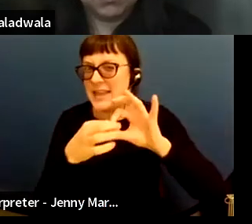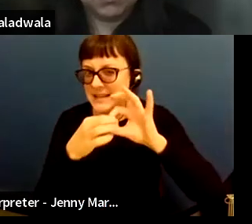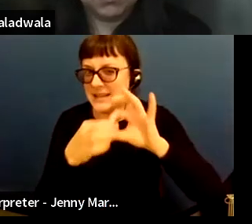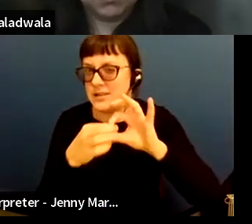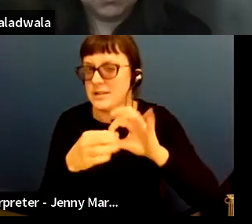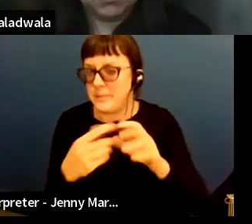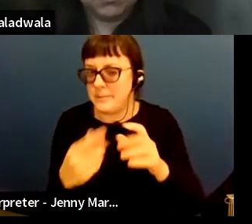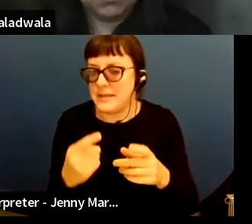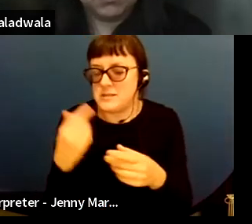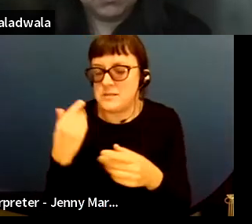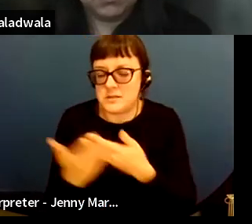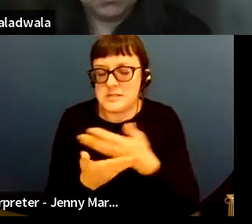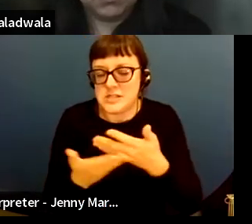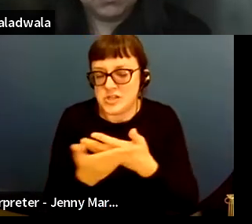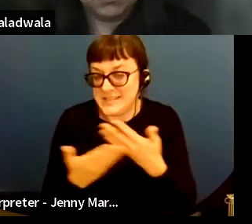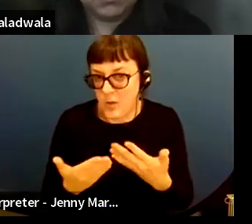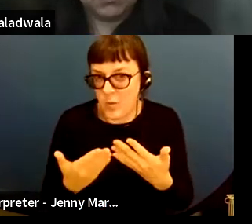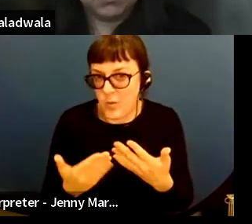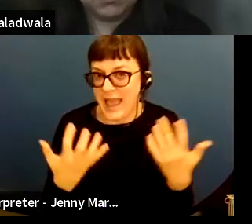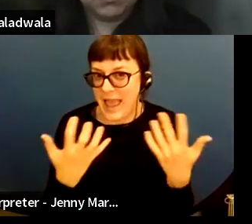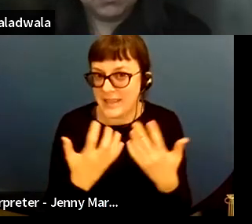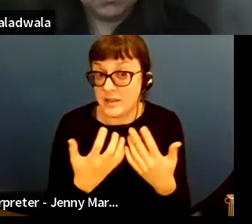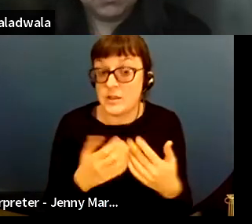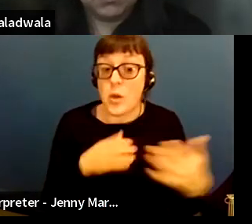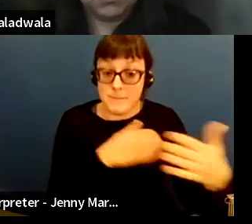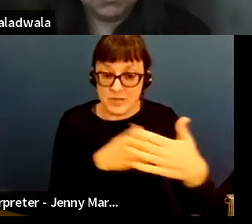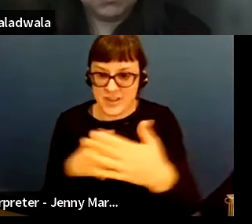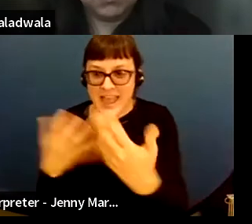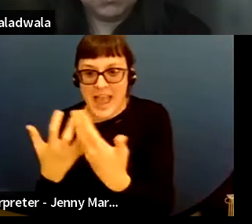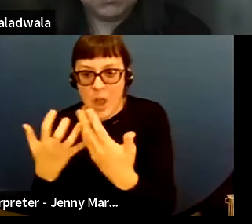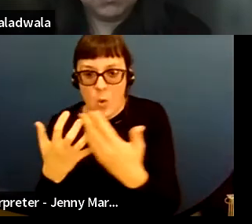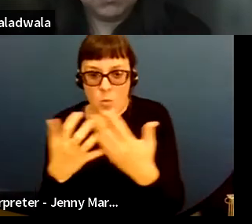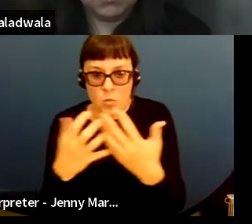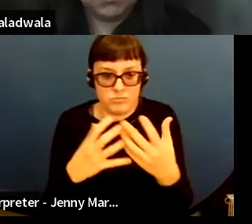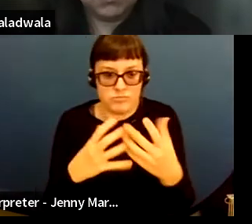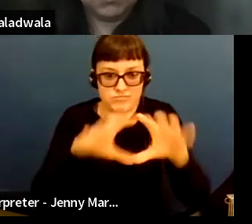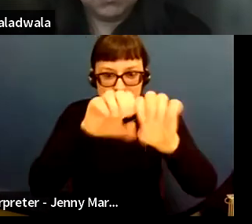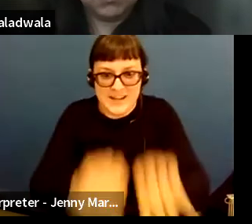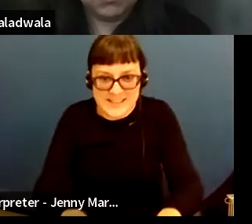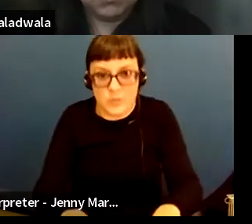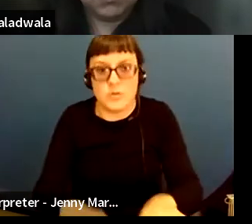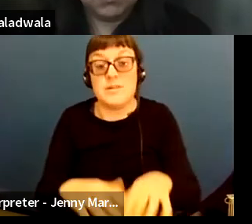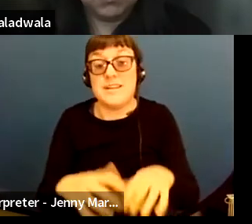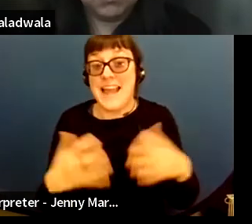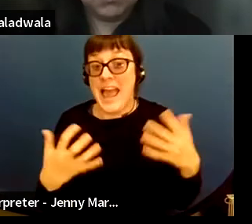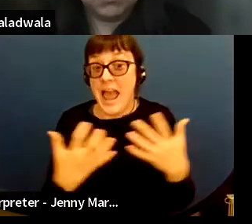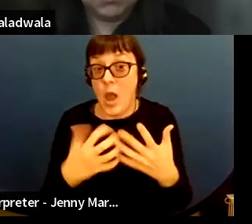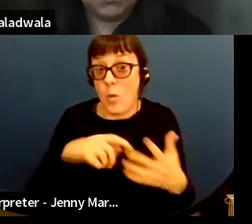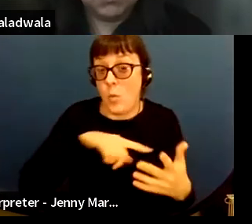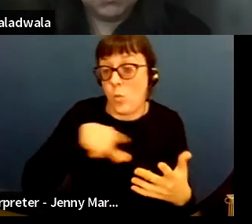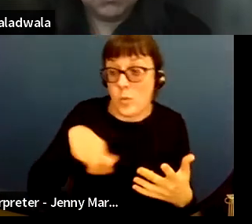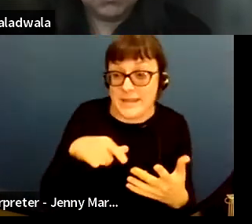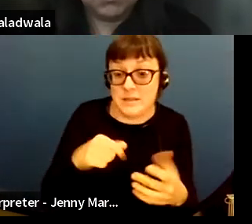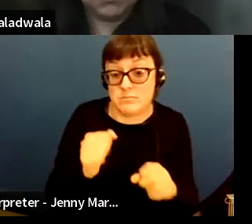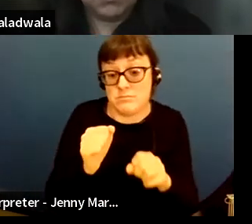just spoken about, and that is how should some of these barriers be overcome, and what more can we do as part of the movement that cares about this